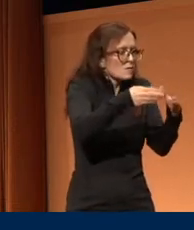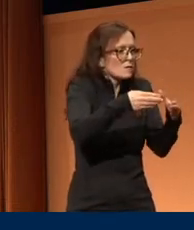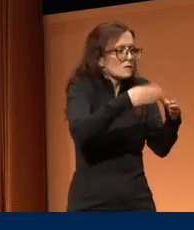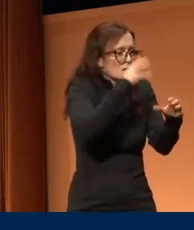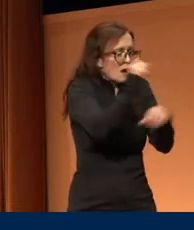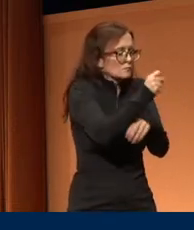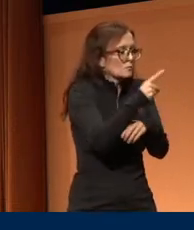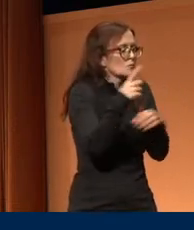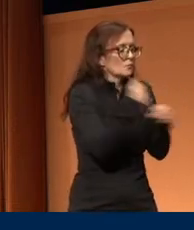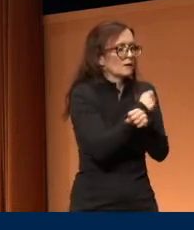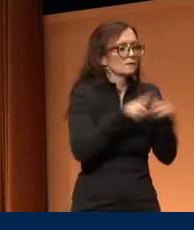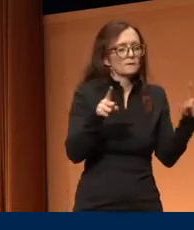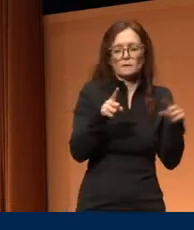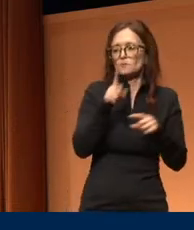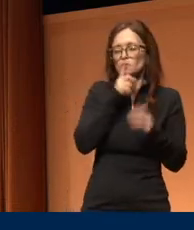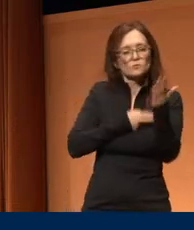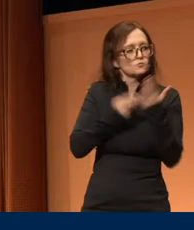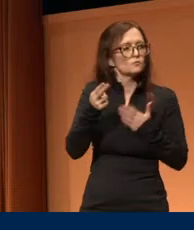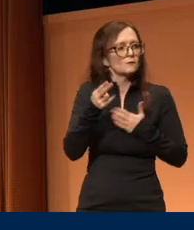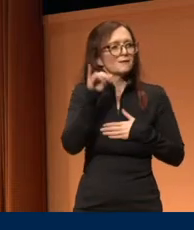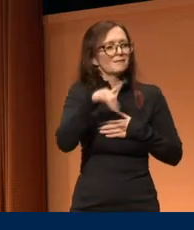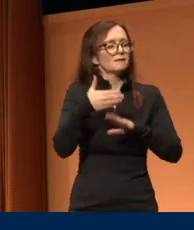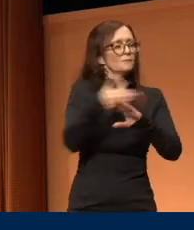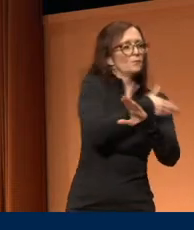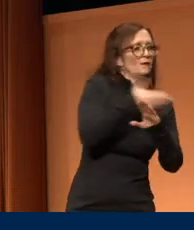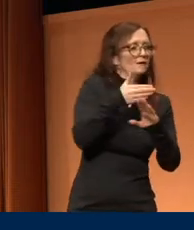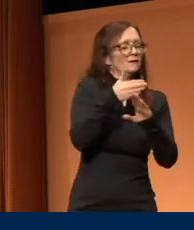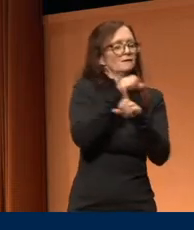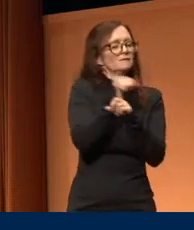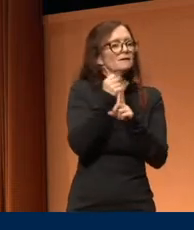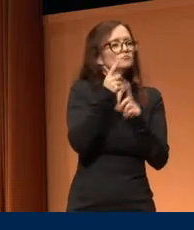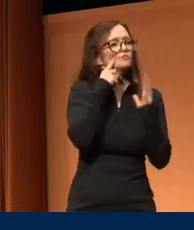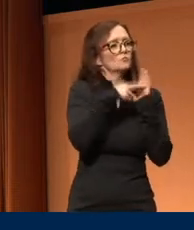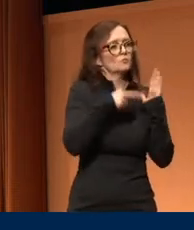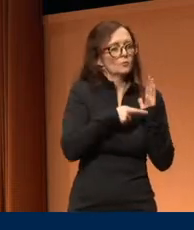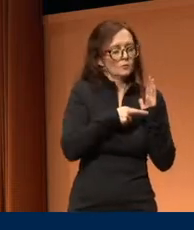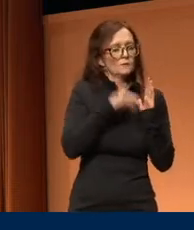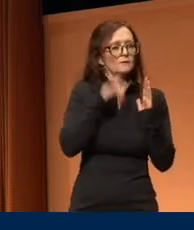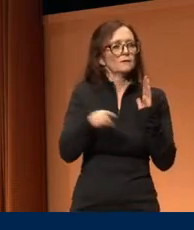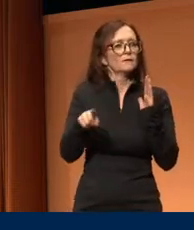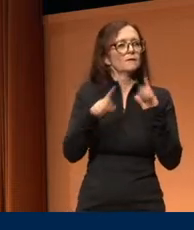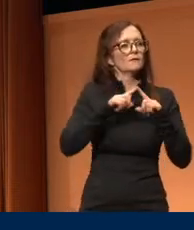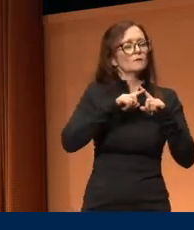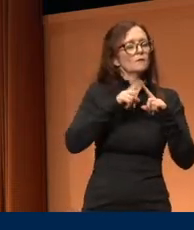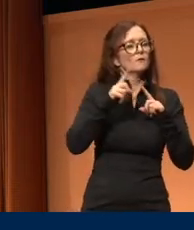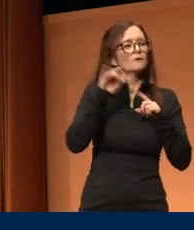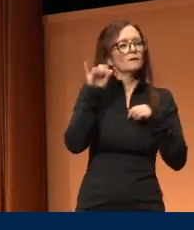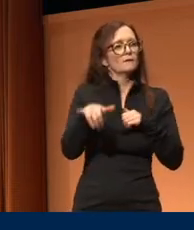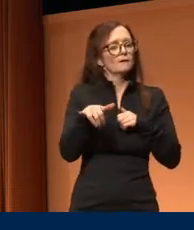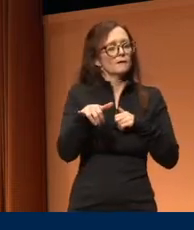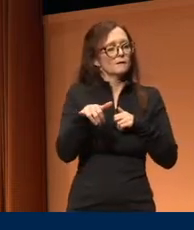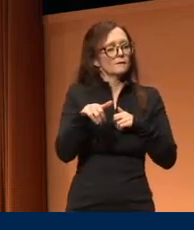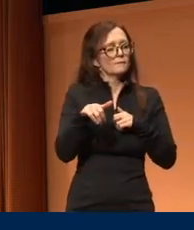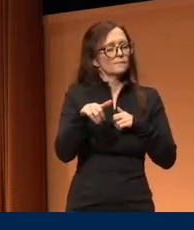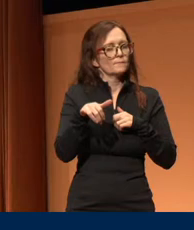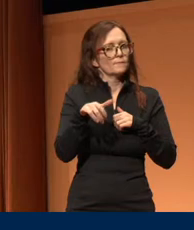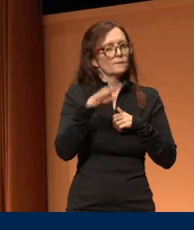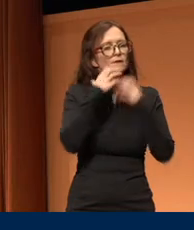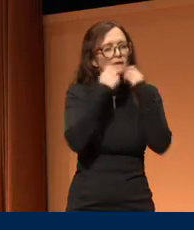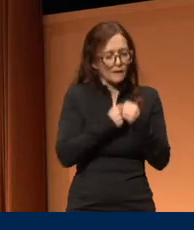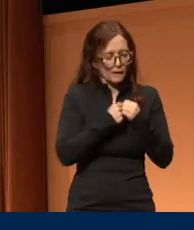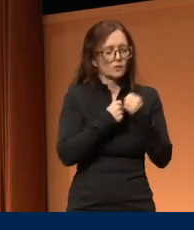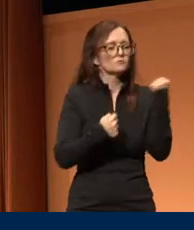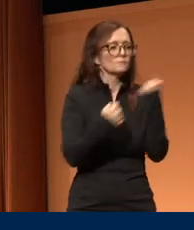towards the truth is in itself a precondition for love to emerge in a given group, and one that needs care, constant work, and